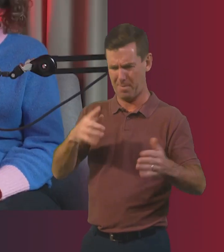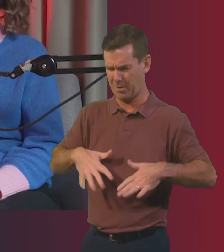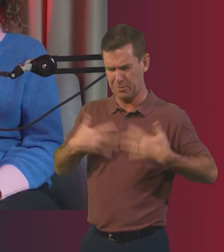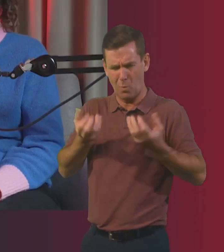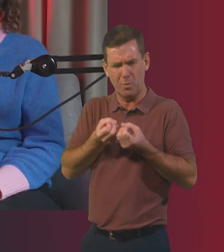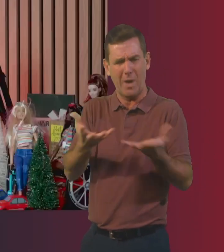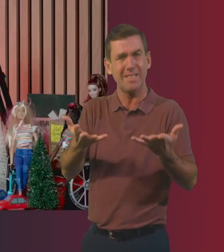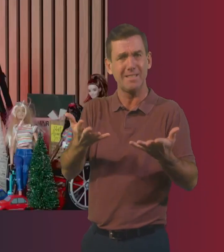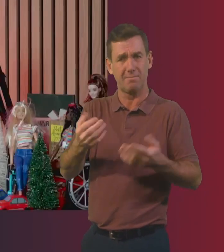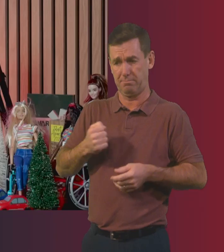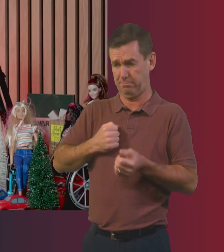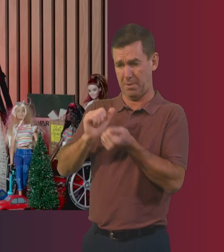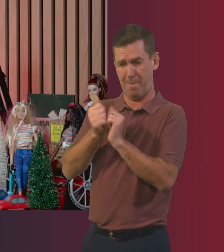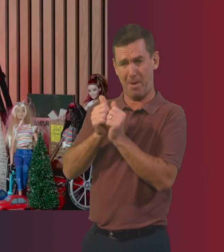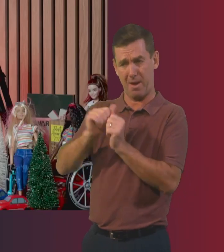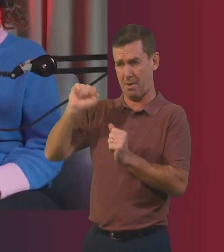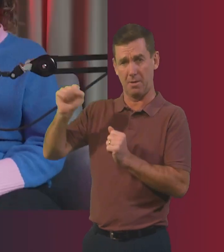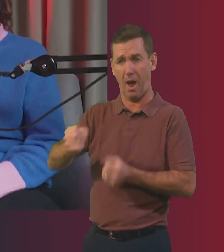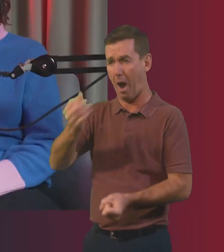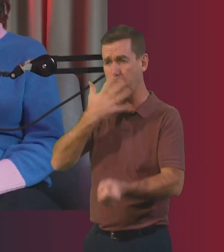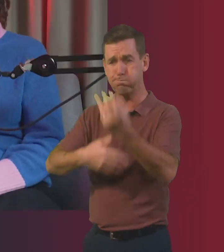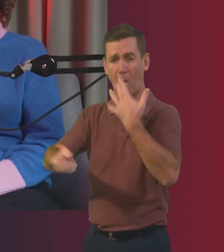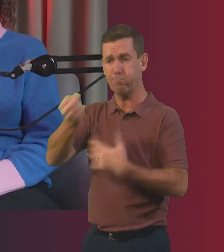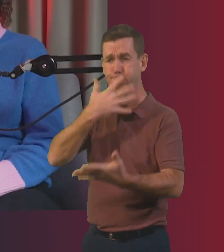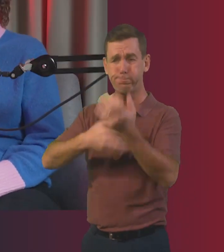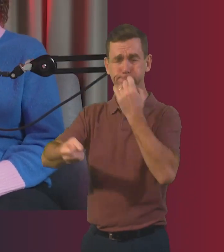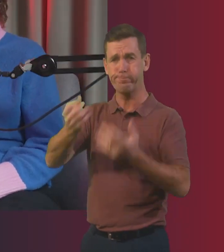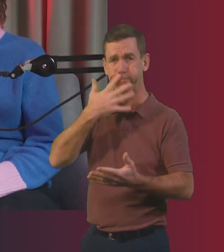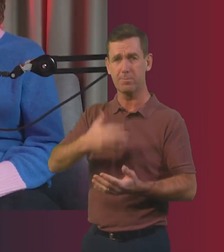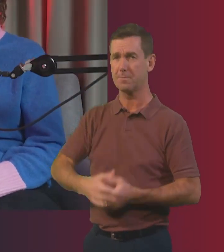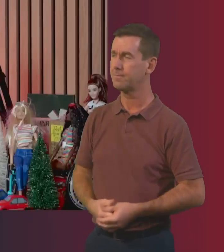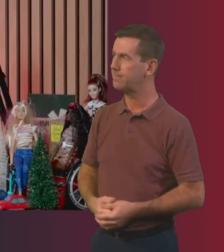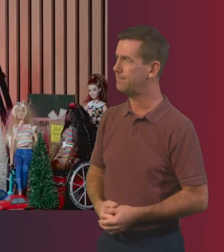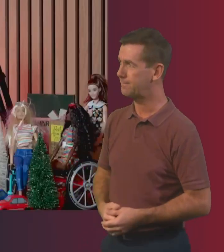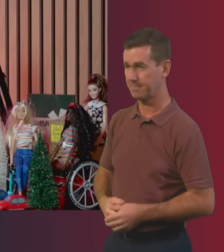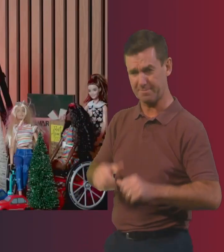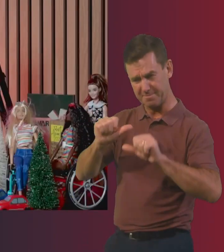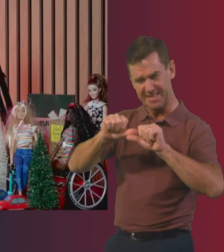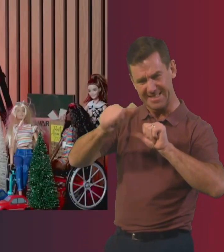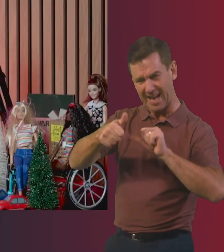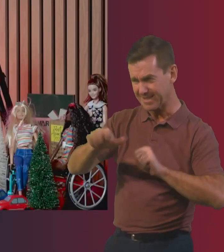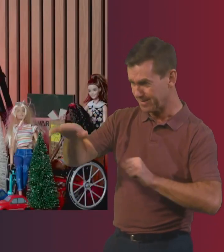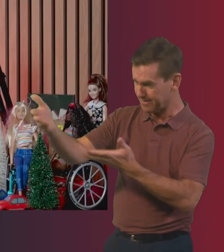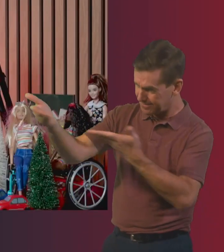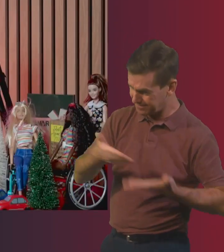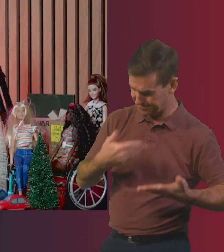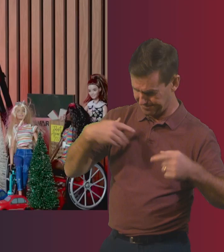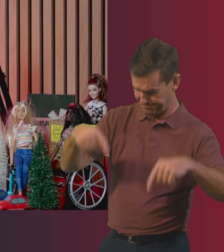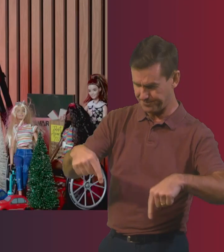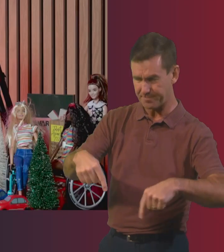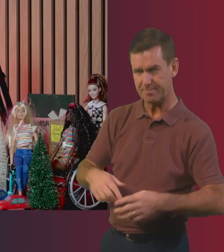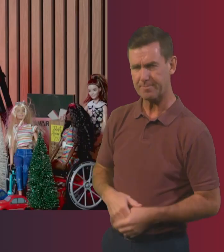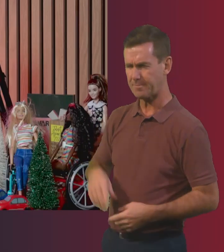partner was just the rubbish bin. Next time. I was going to say, that's what I was about to say. Next time we're here. So clearly you've got a passion for it. It was your form